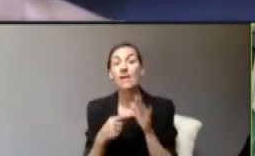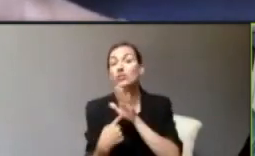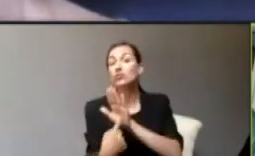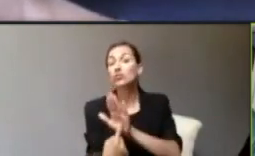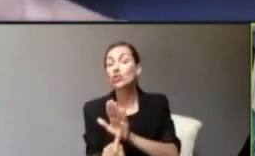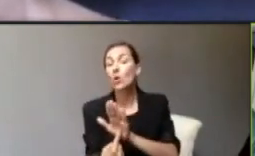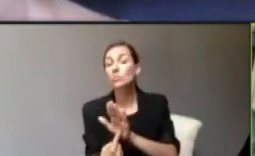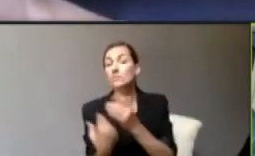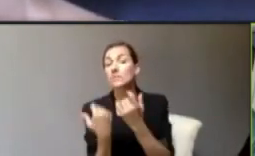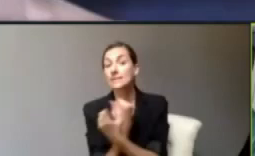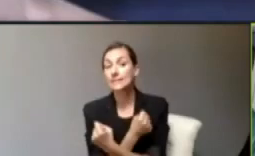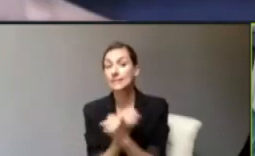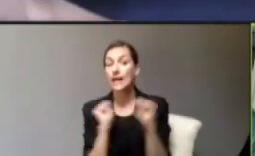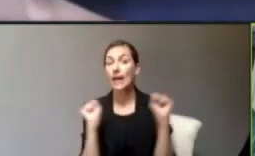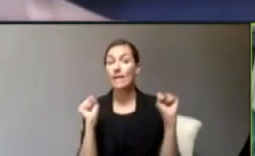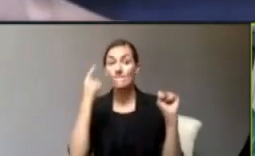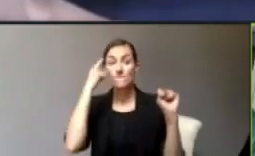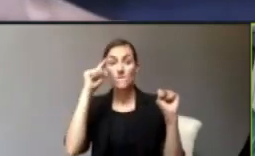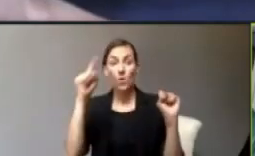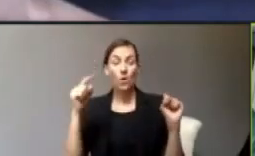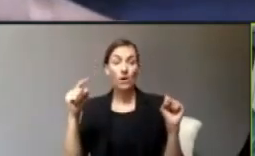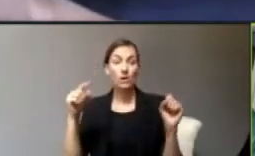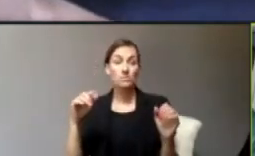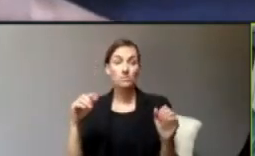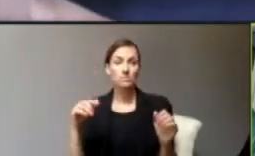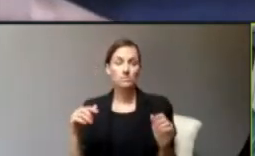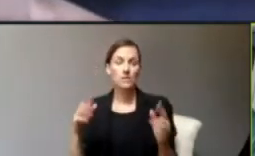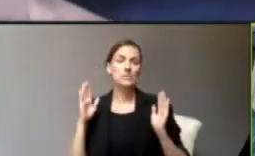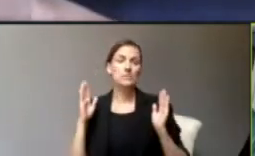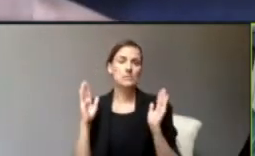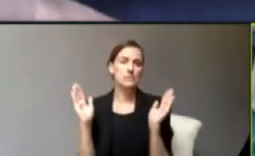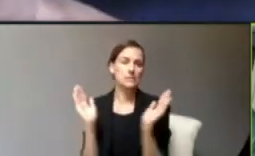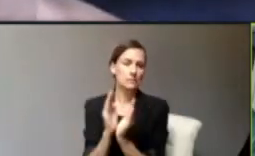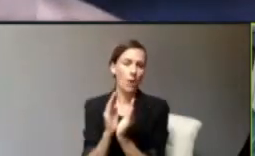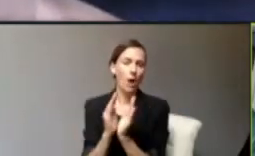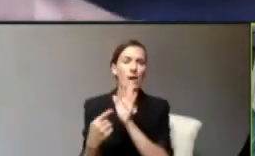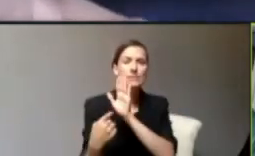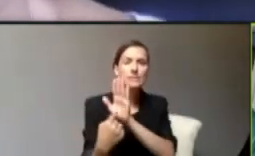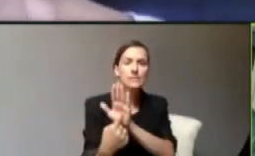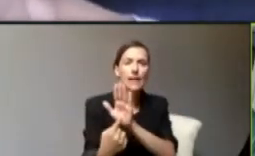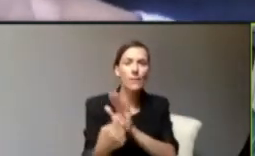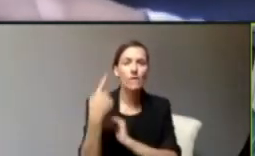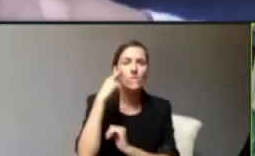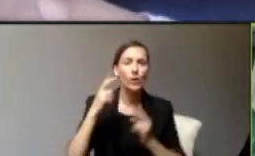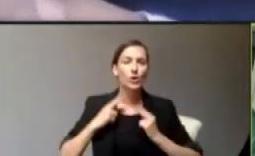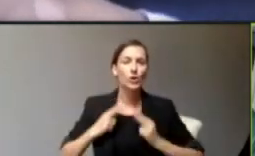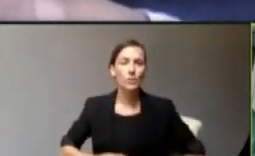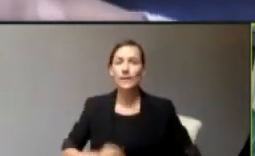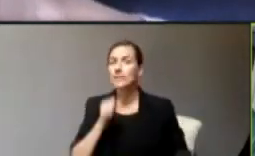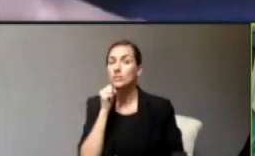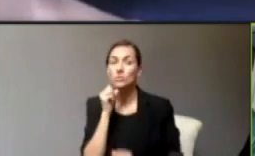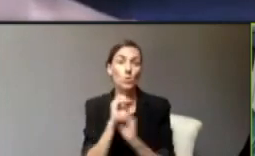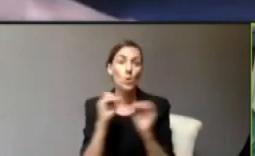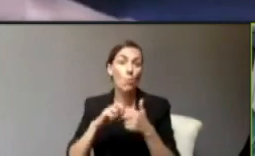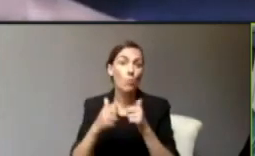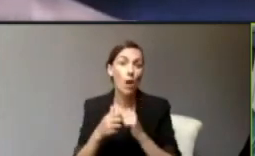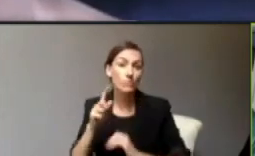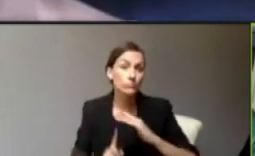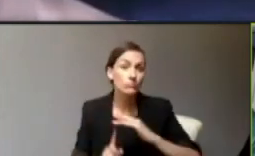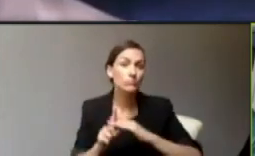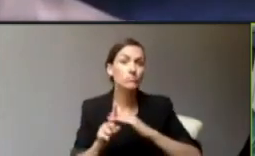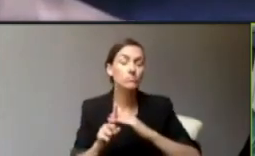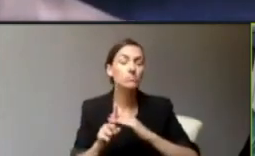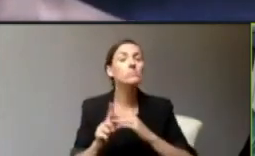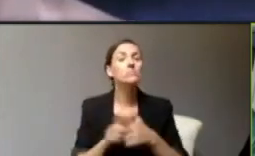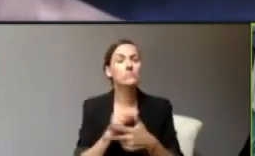a small human sample where they get the vaccine and it doesn't cause problems. And then it has to be